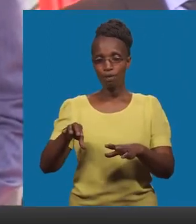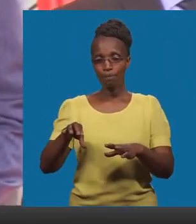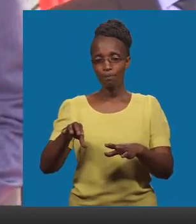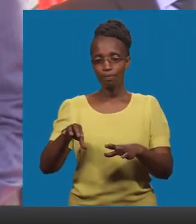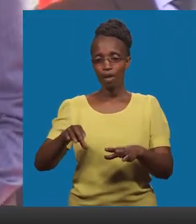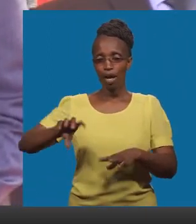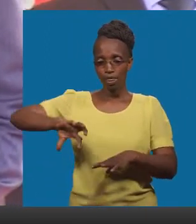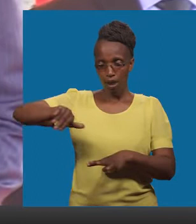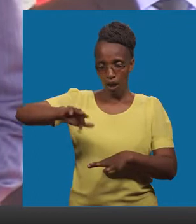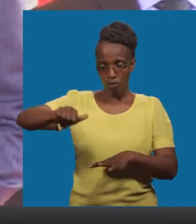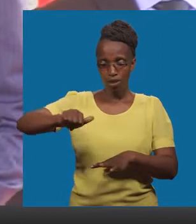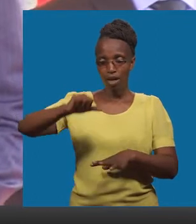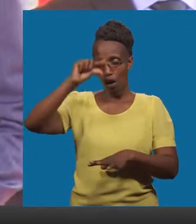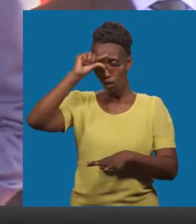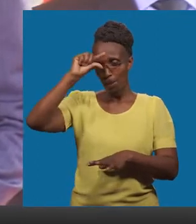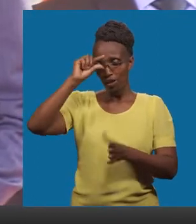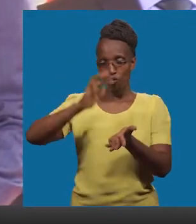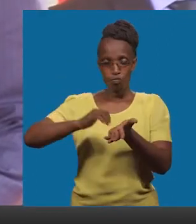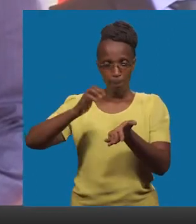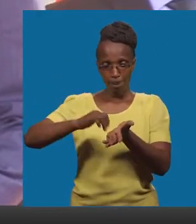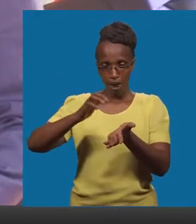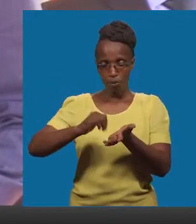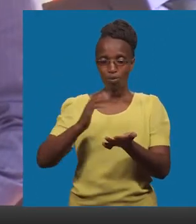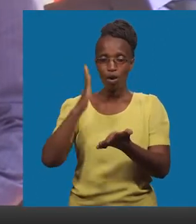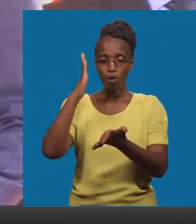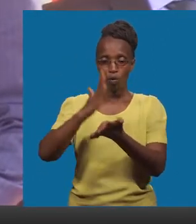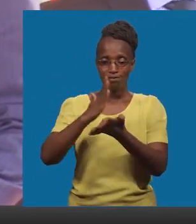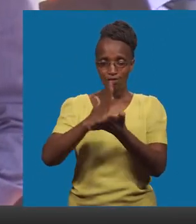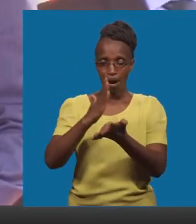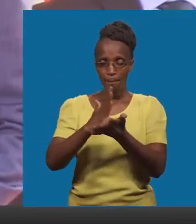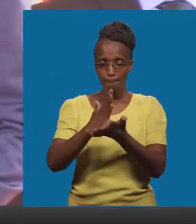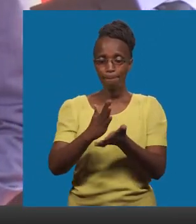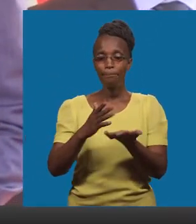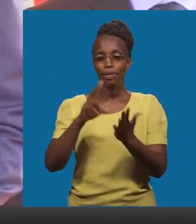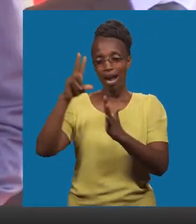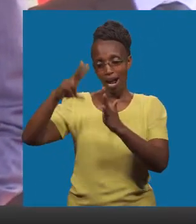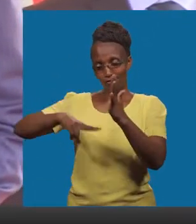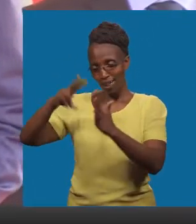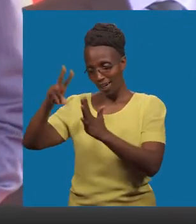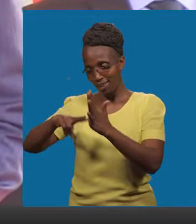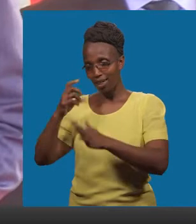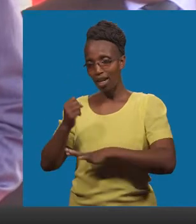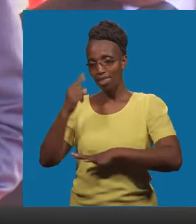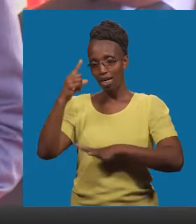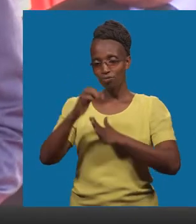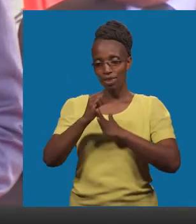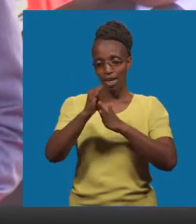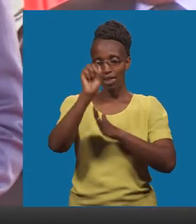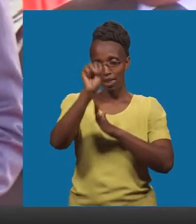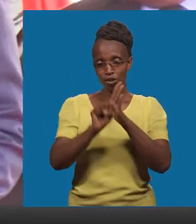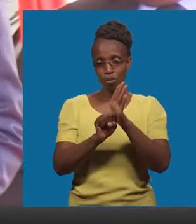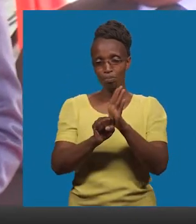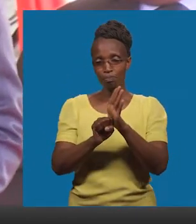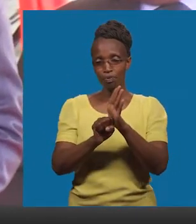in the county executive of Machakos, do hereby confirm that I have read and understood the leadership and integrity code for